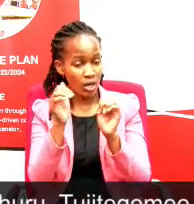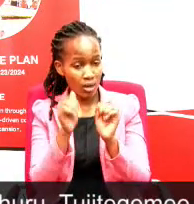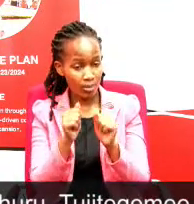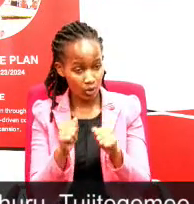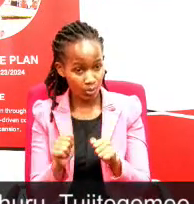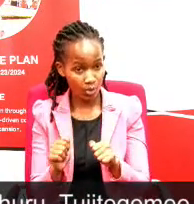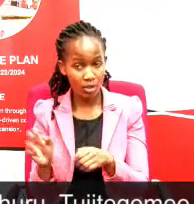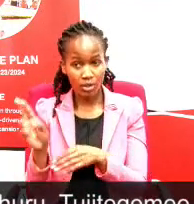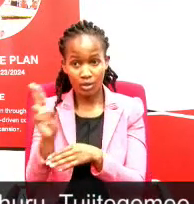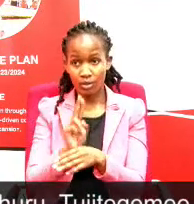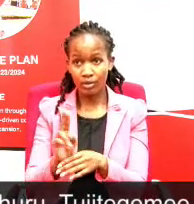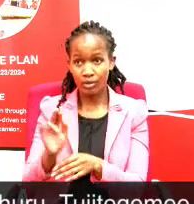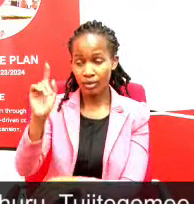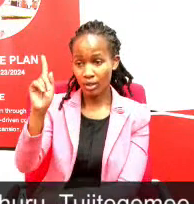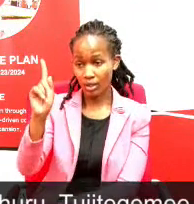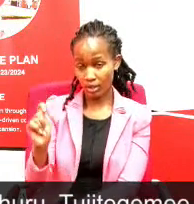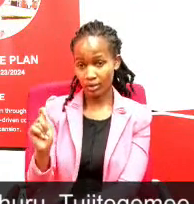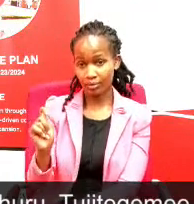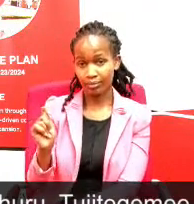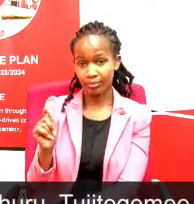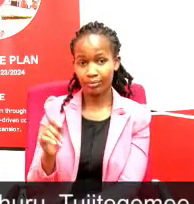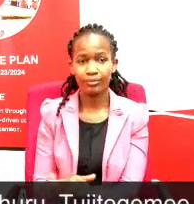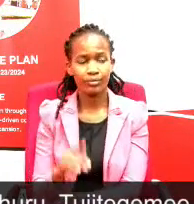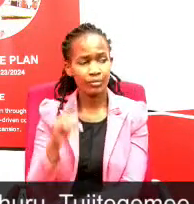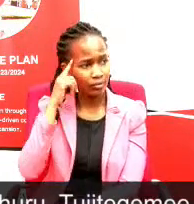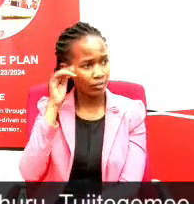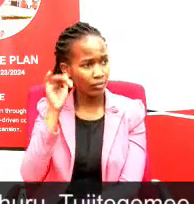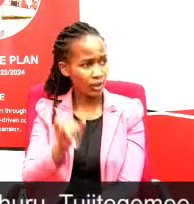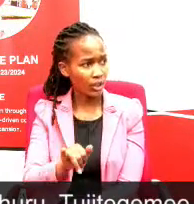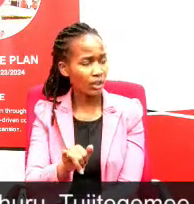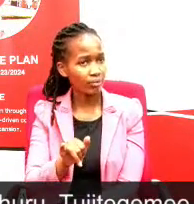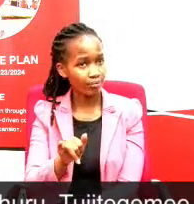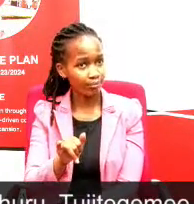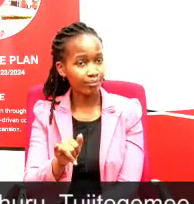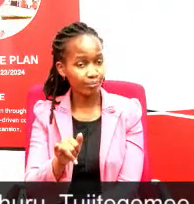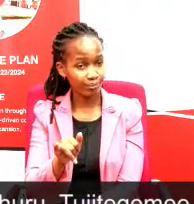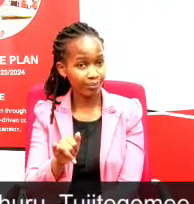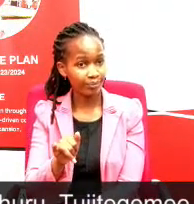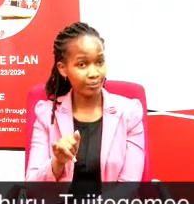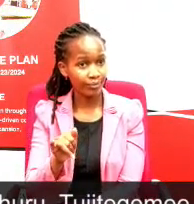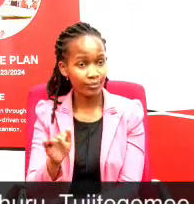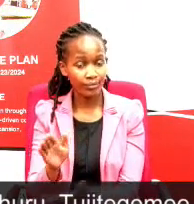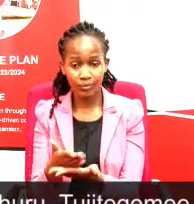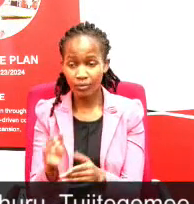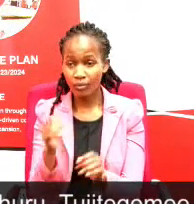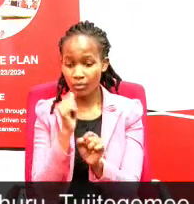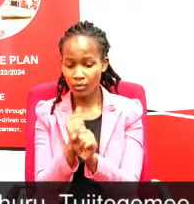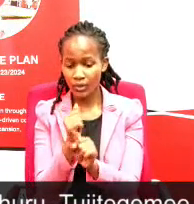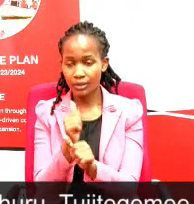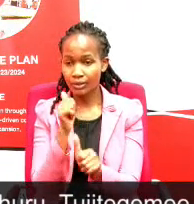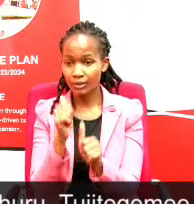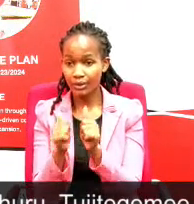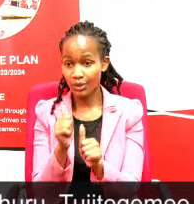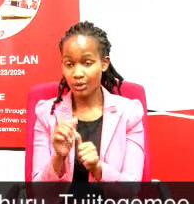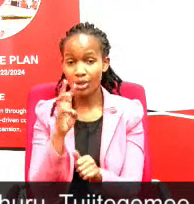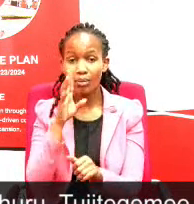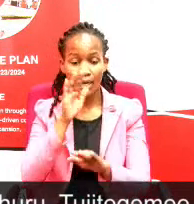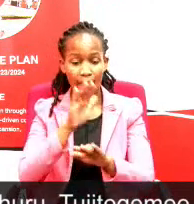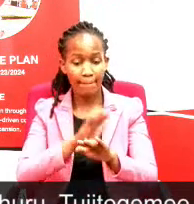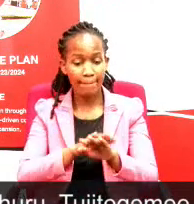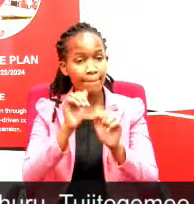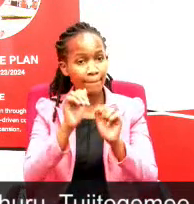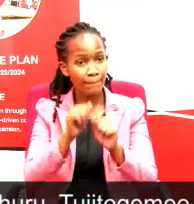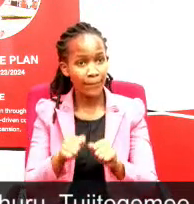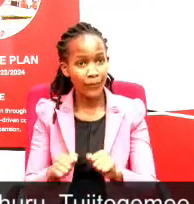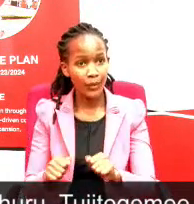the IT when necessary. So I think that's part of the work that will be necessary so that we can be